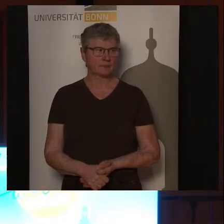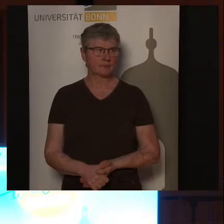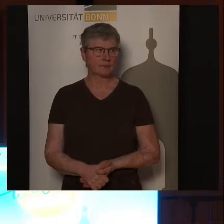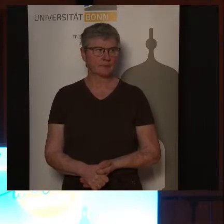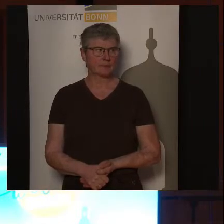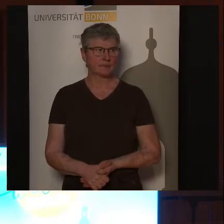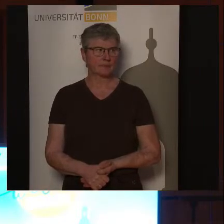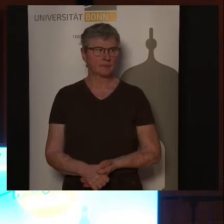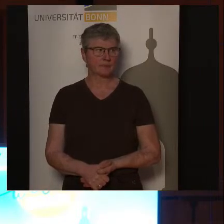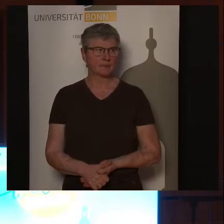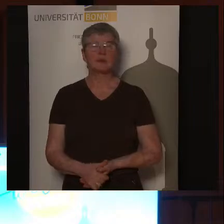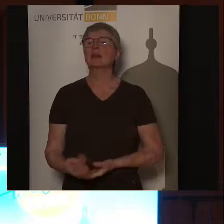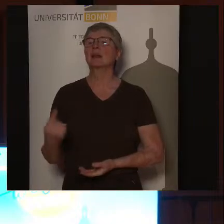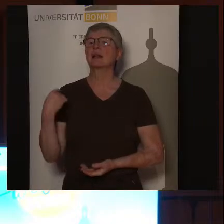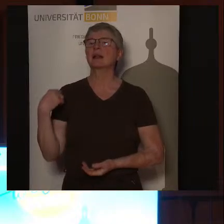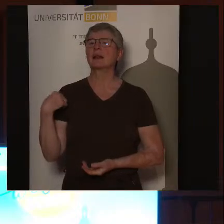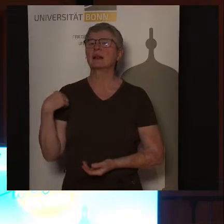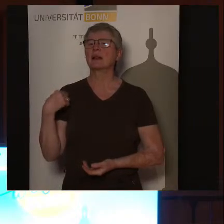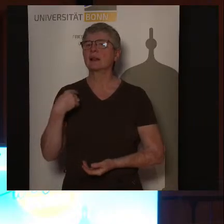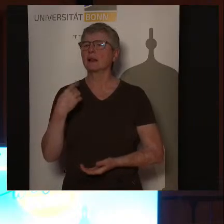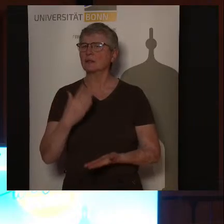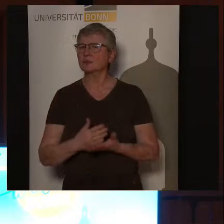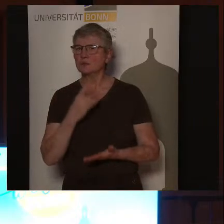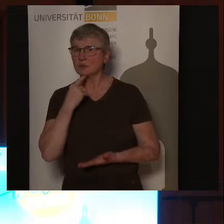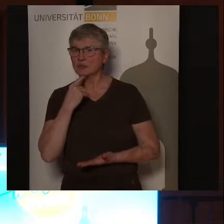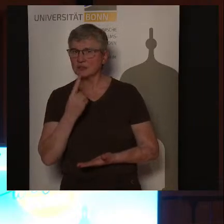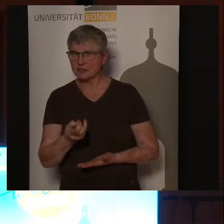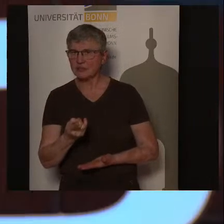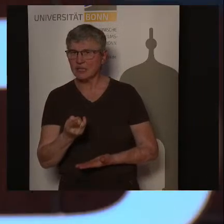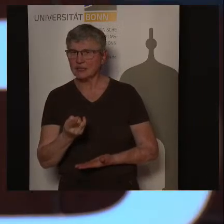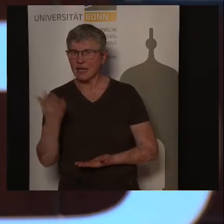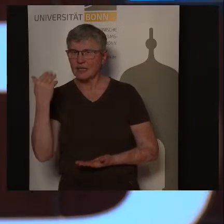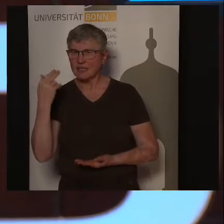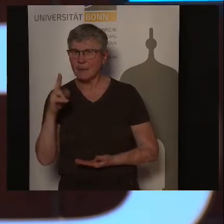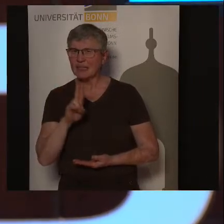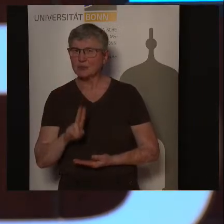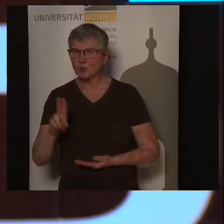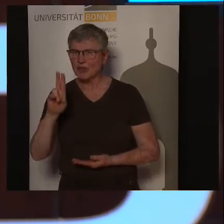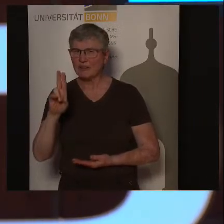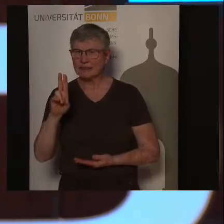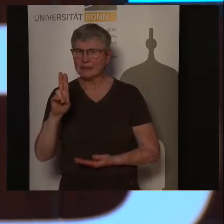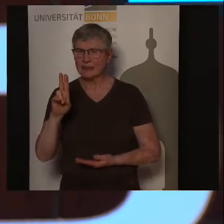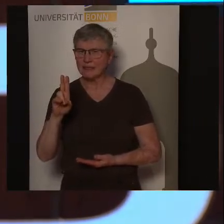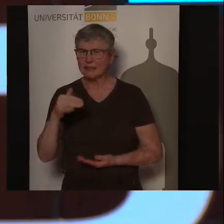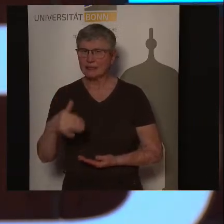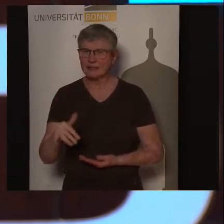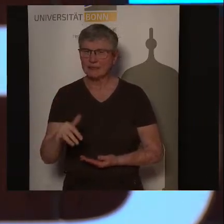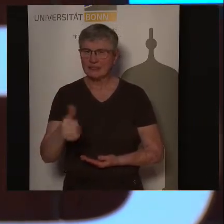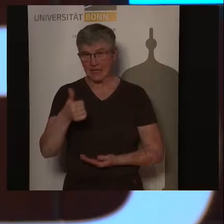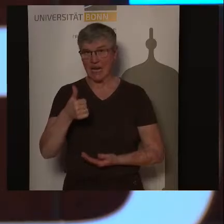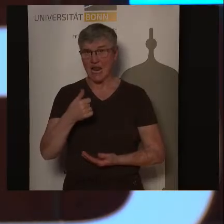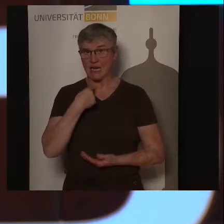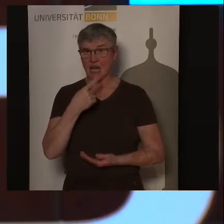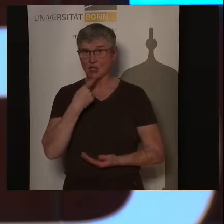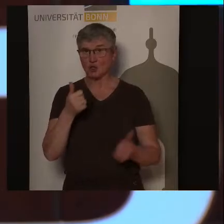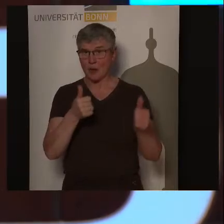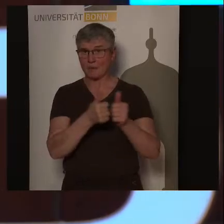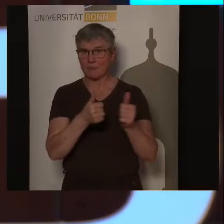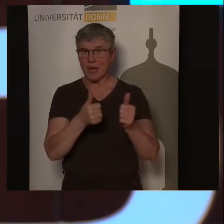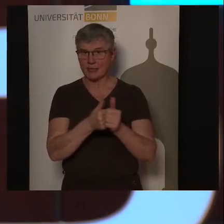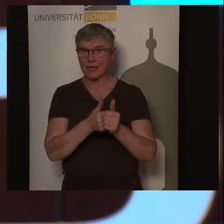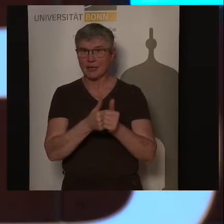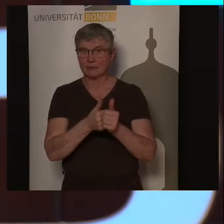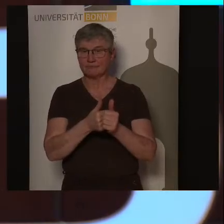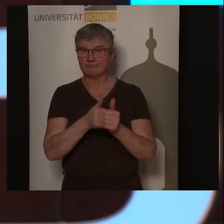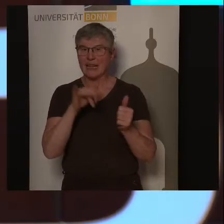As Ms. Sandra Schramm just mentioned, there are numerous advisors, numerous points of contact for you at the